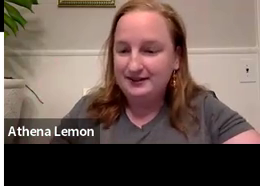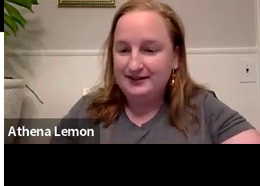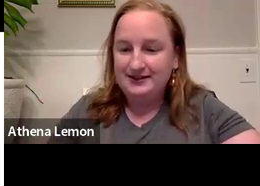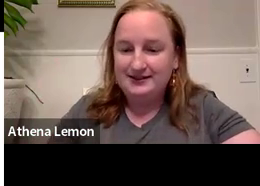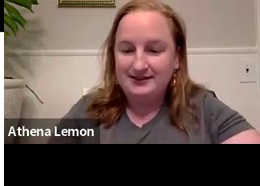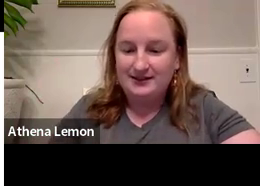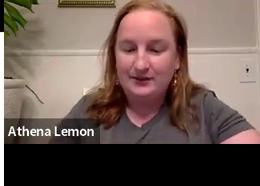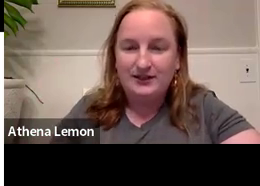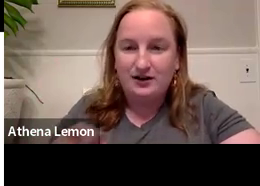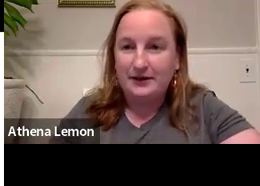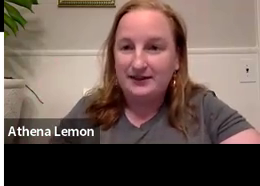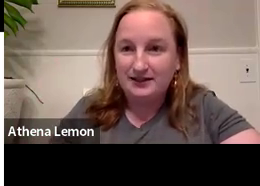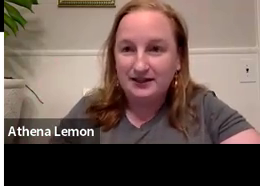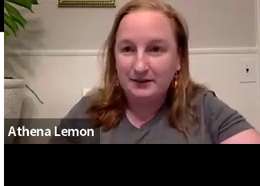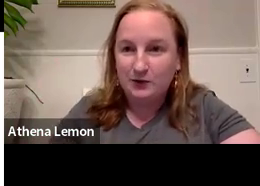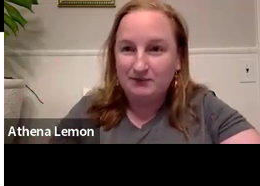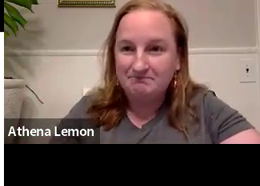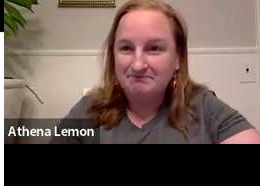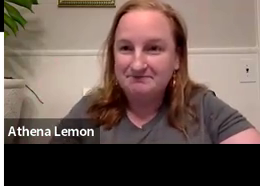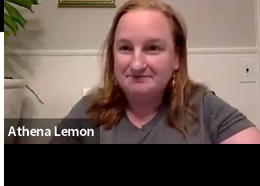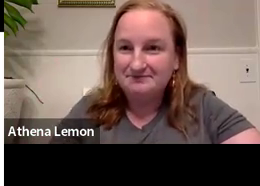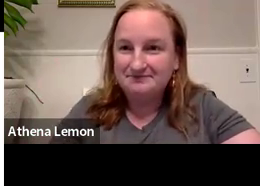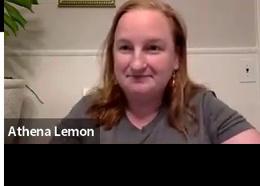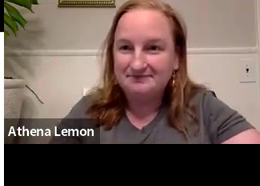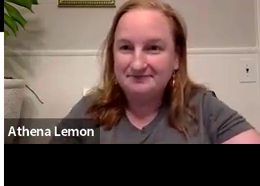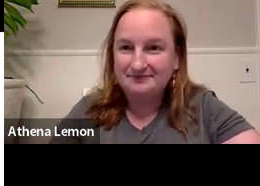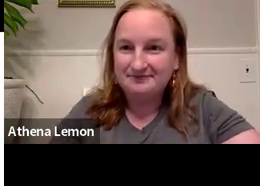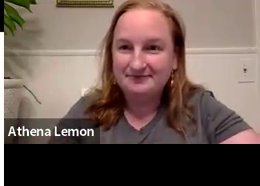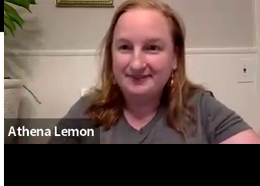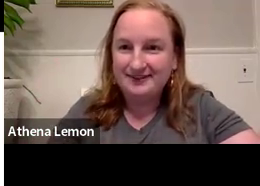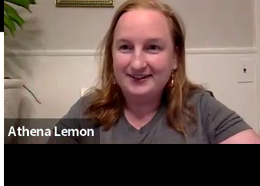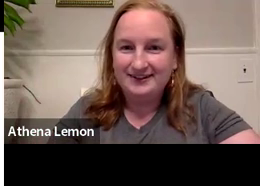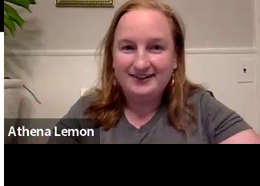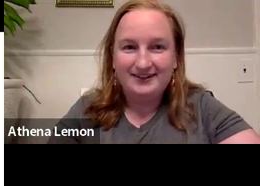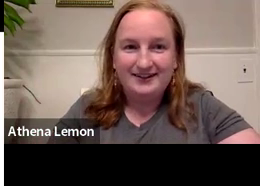mild disease. And we can talk about that a little bit more.